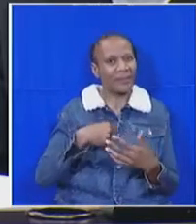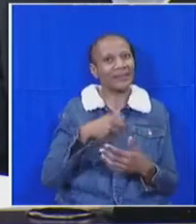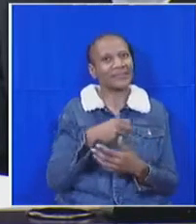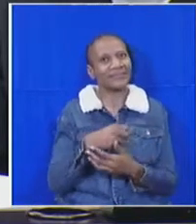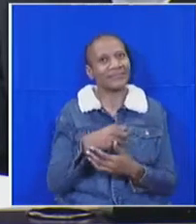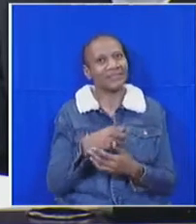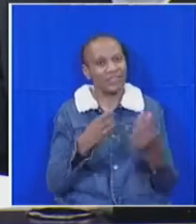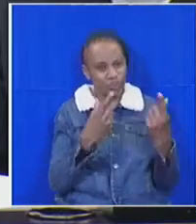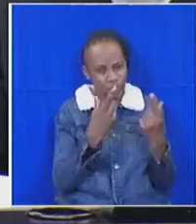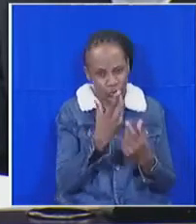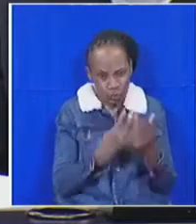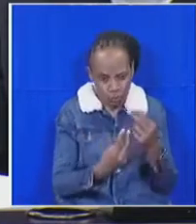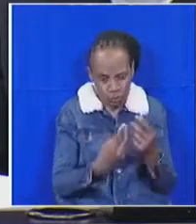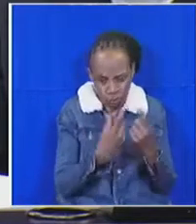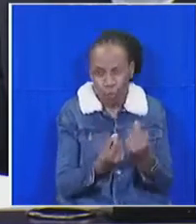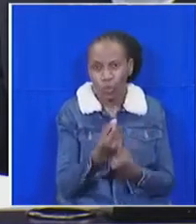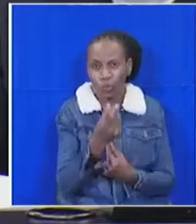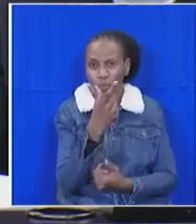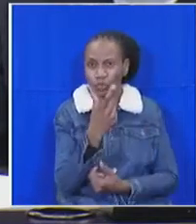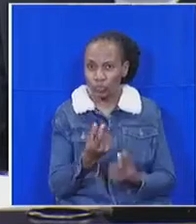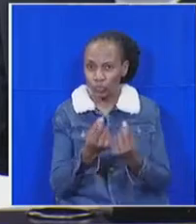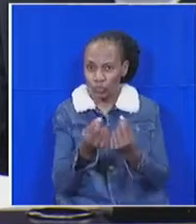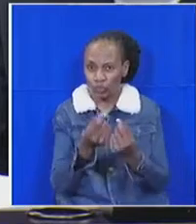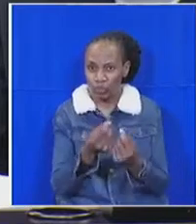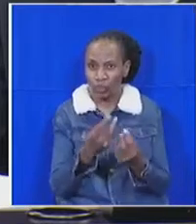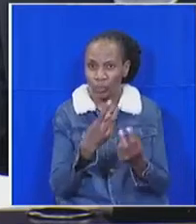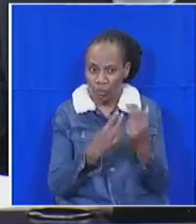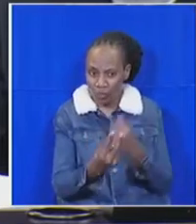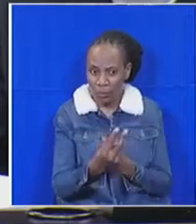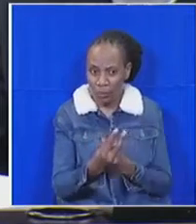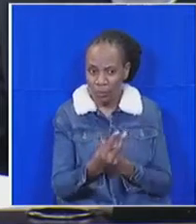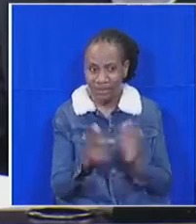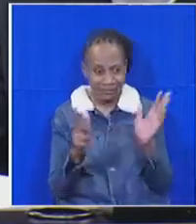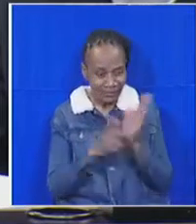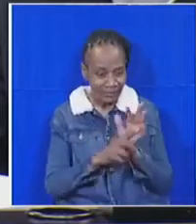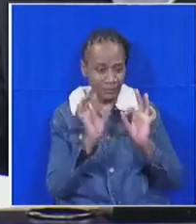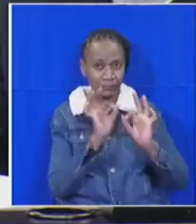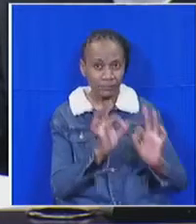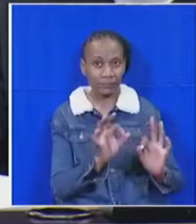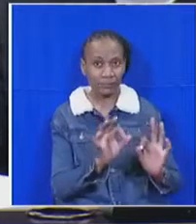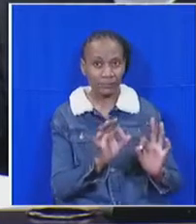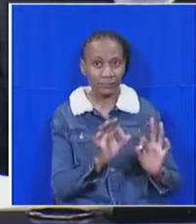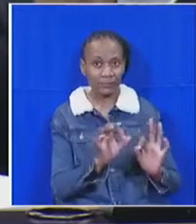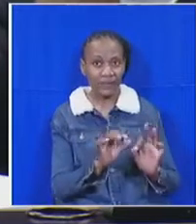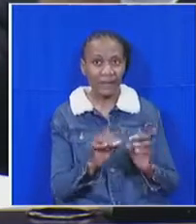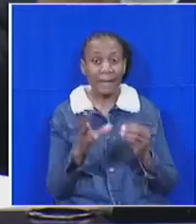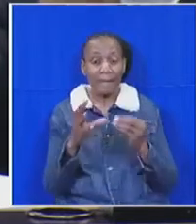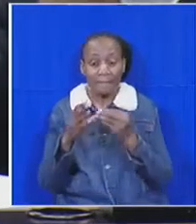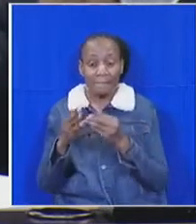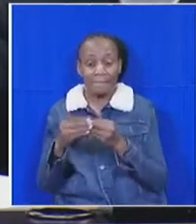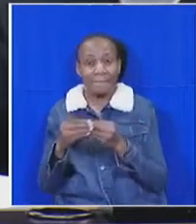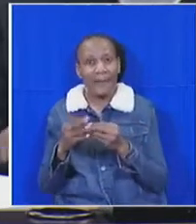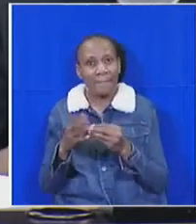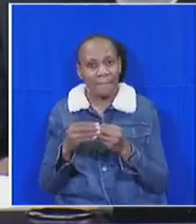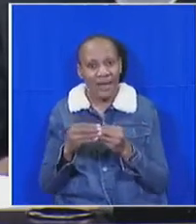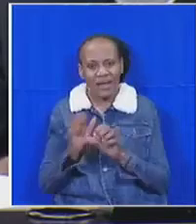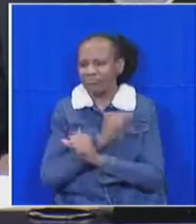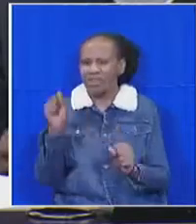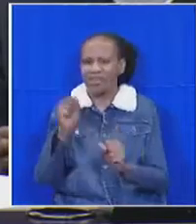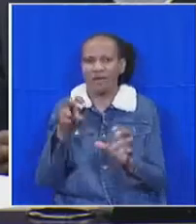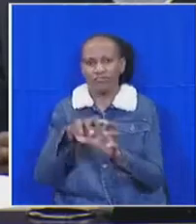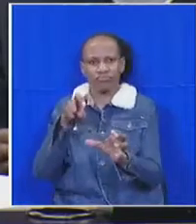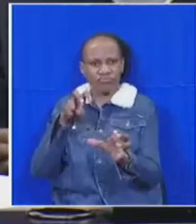Indeed, whether such an act was legal and legit when such a member had not resigned from this